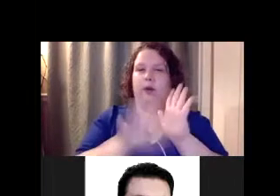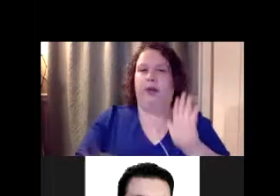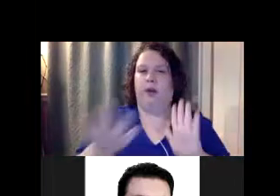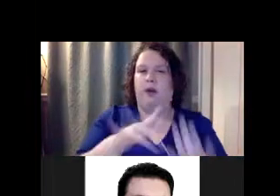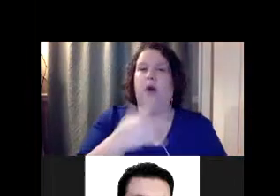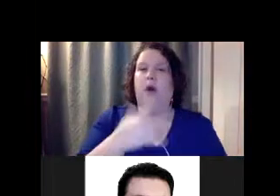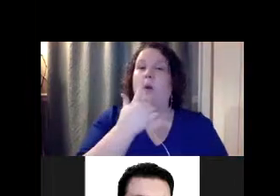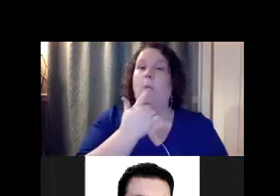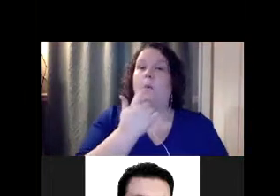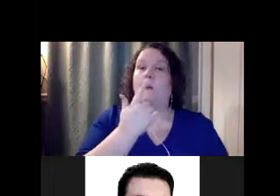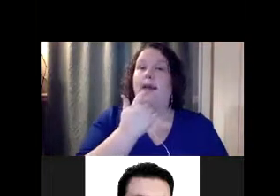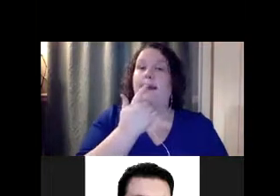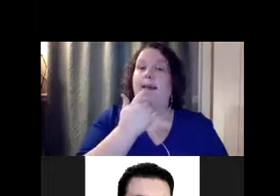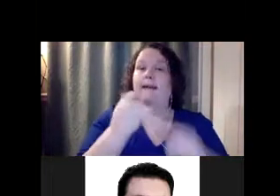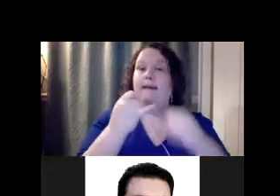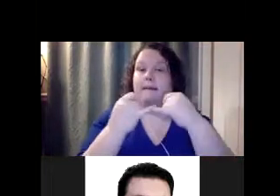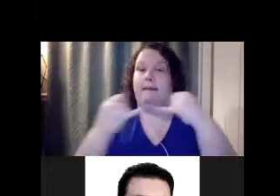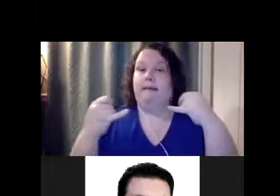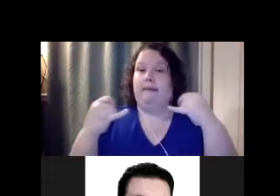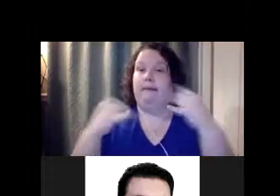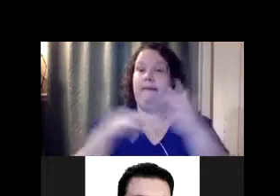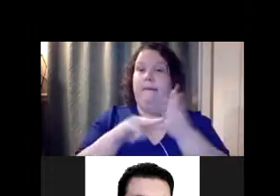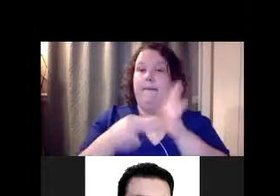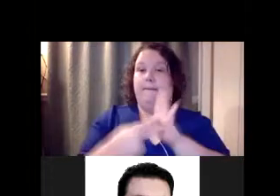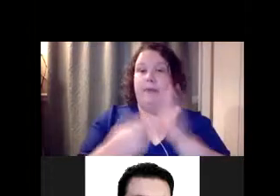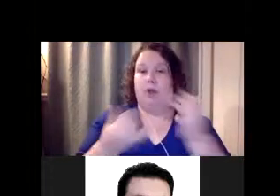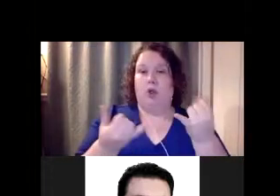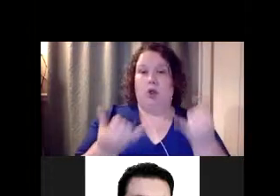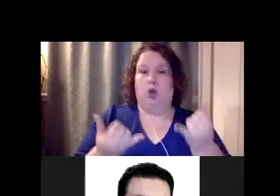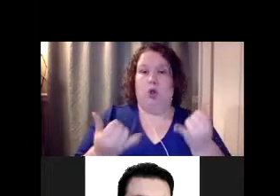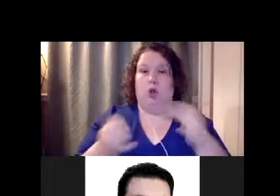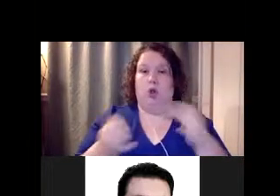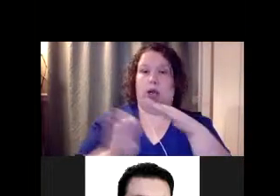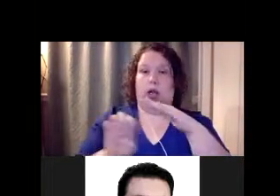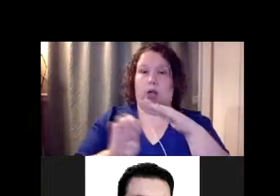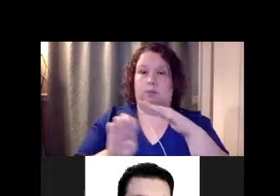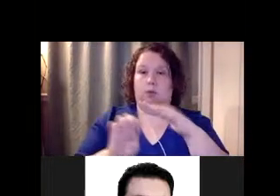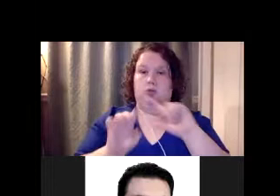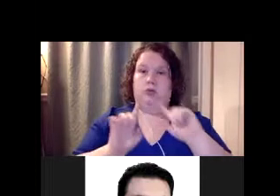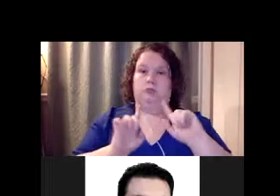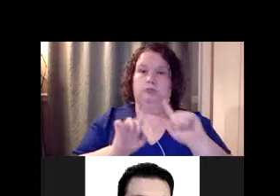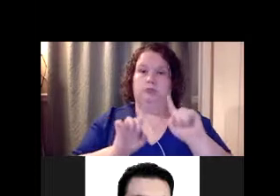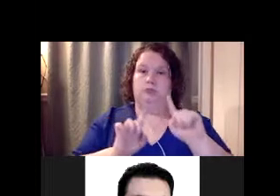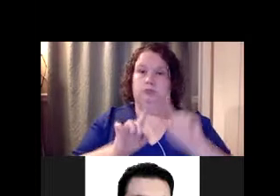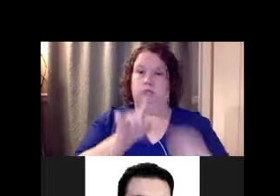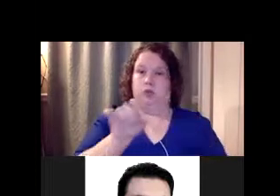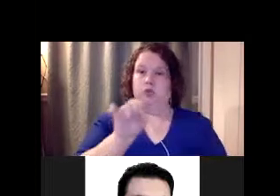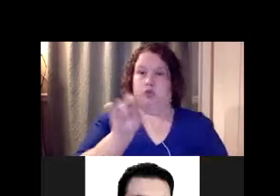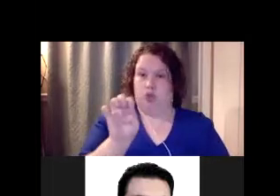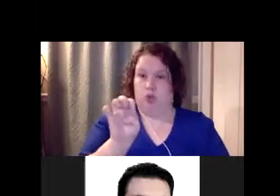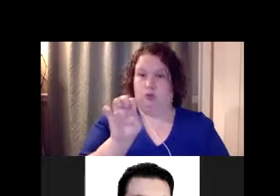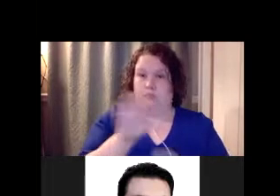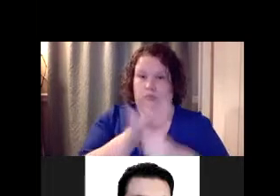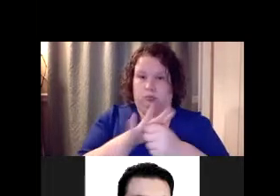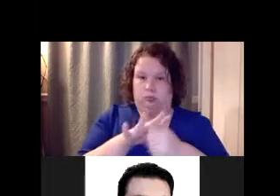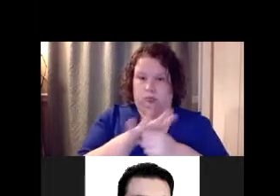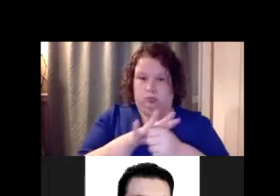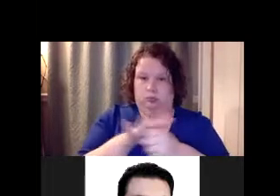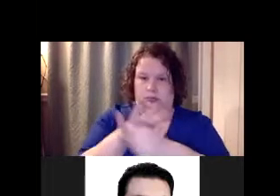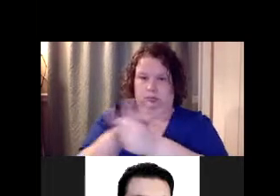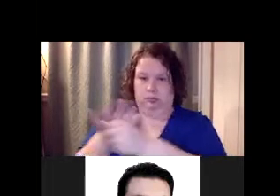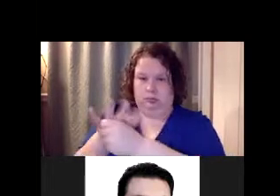outlines represent the current elementary attendance zones. So you can see the Alta Vista